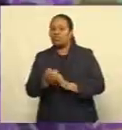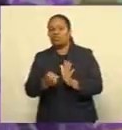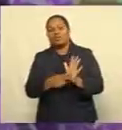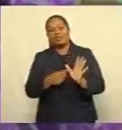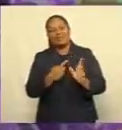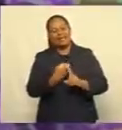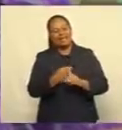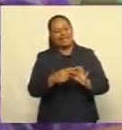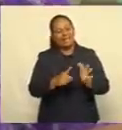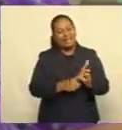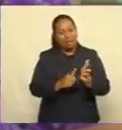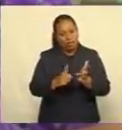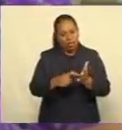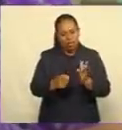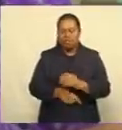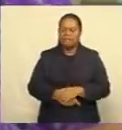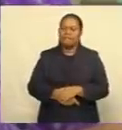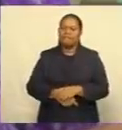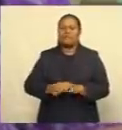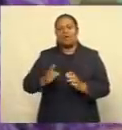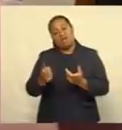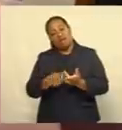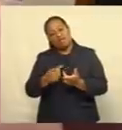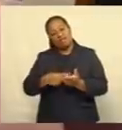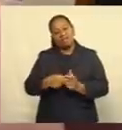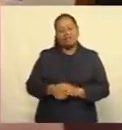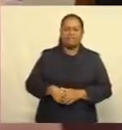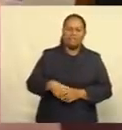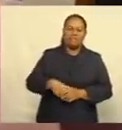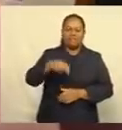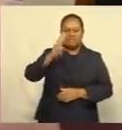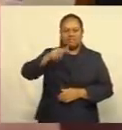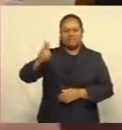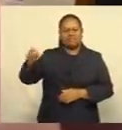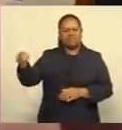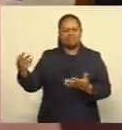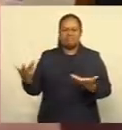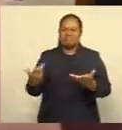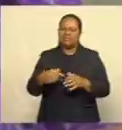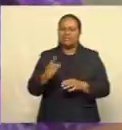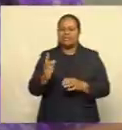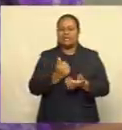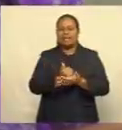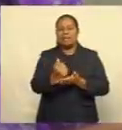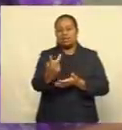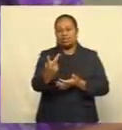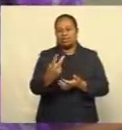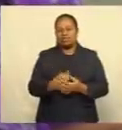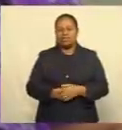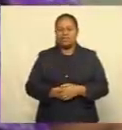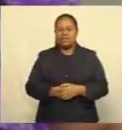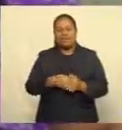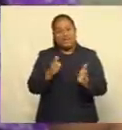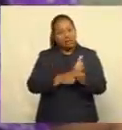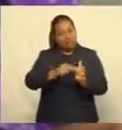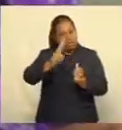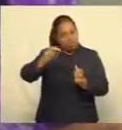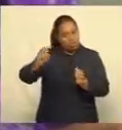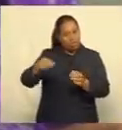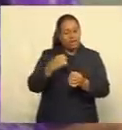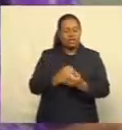home ground is the Tudangbo Park number 2. Hopefully Nosori Town Council